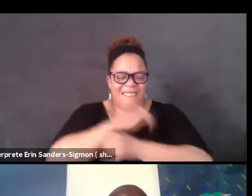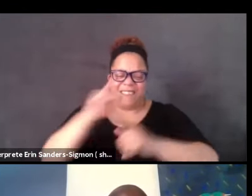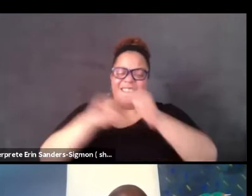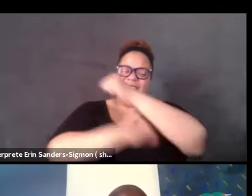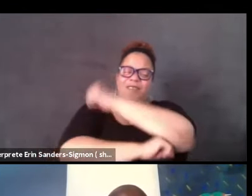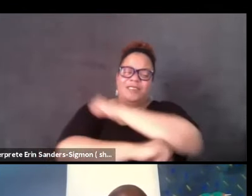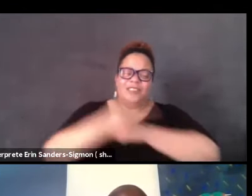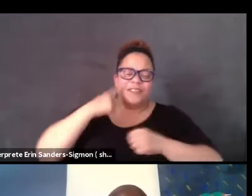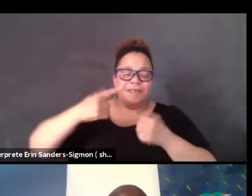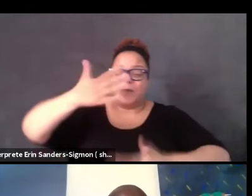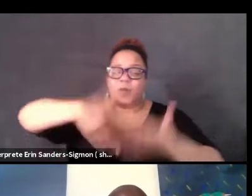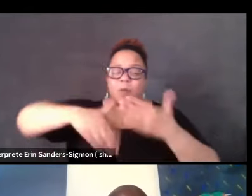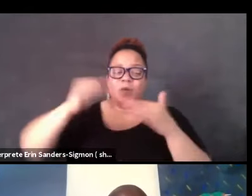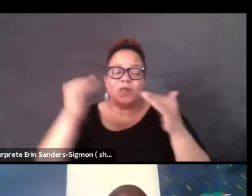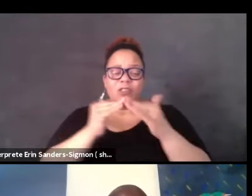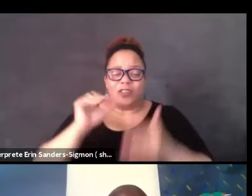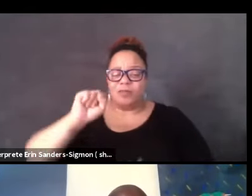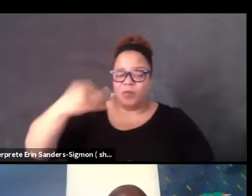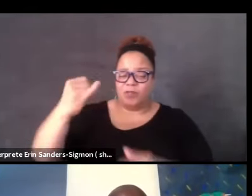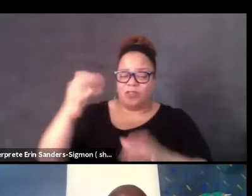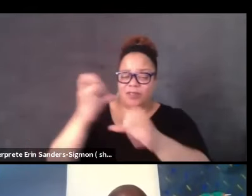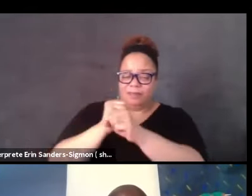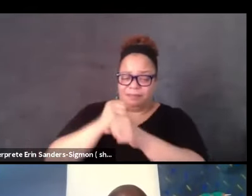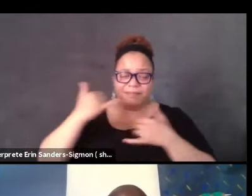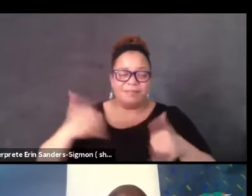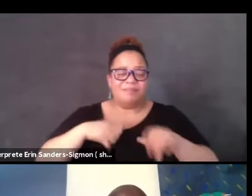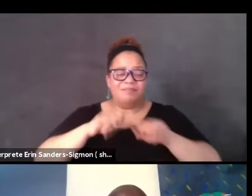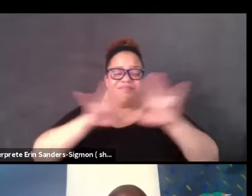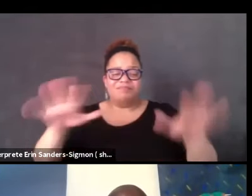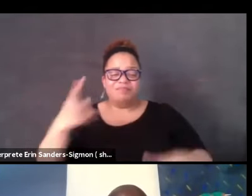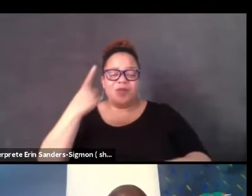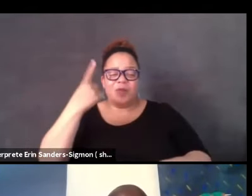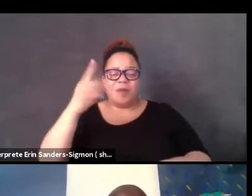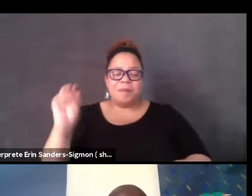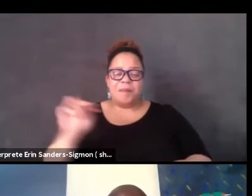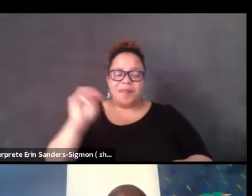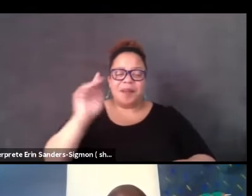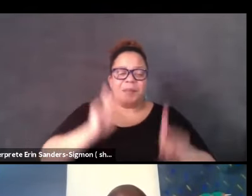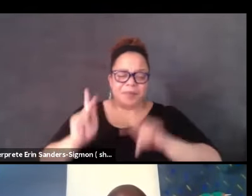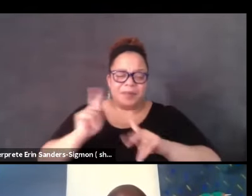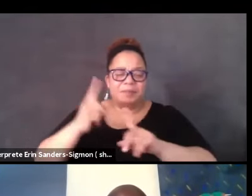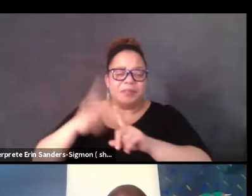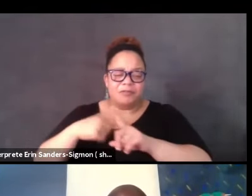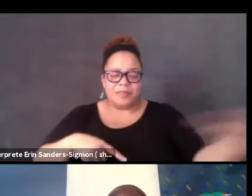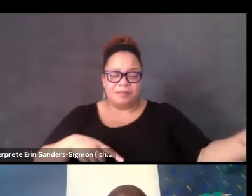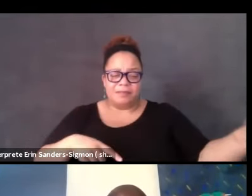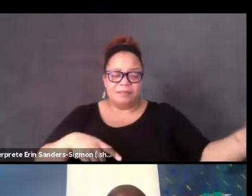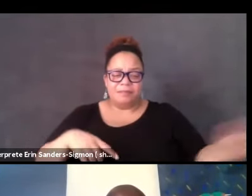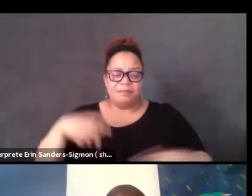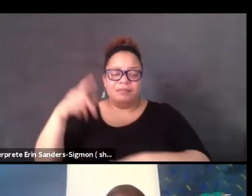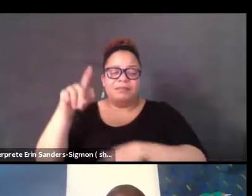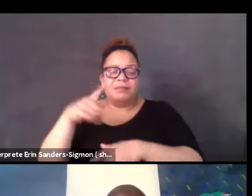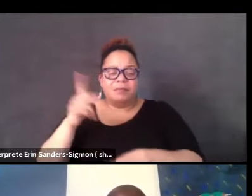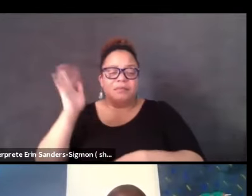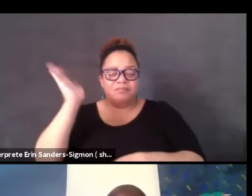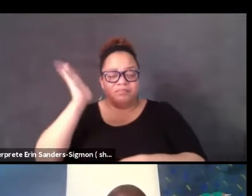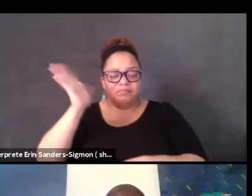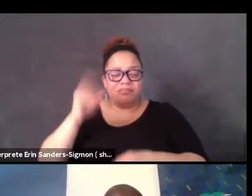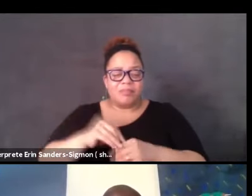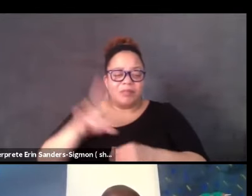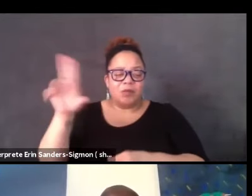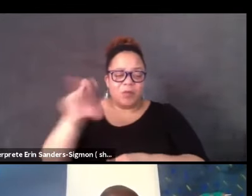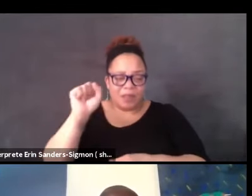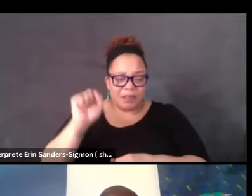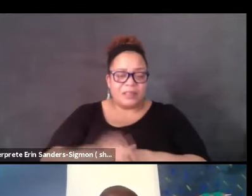month. She shared her work in activism across the United States, New Zealand, Australia, UK, Scotland, Sweden,